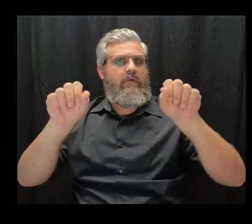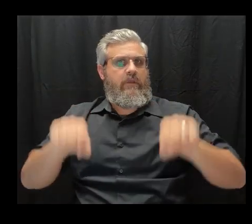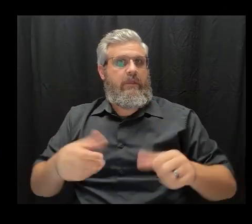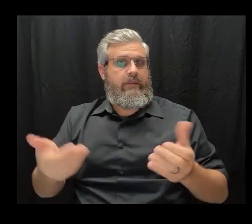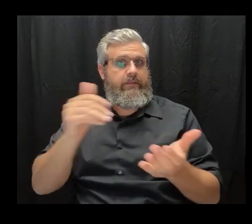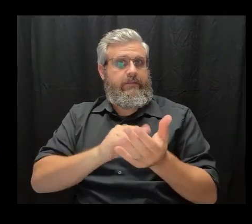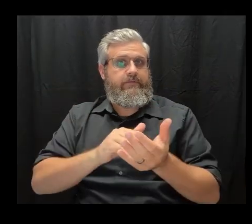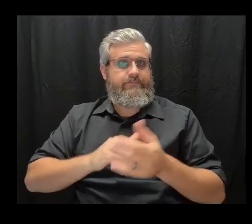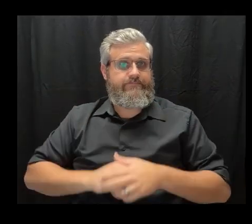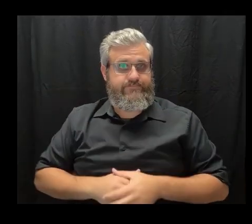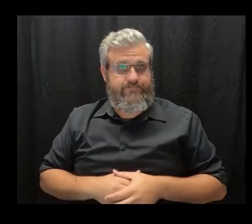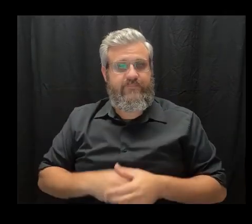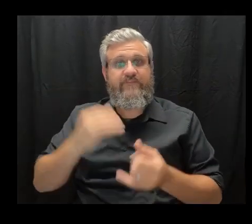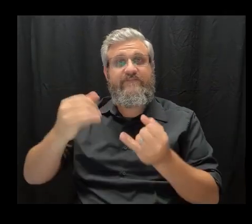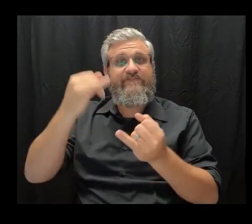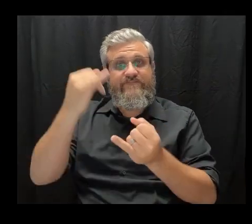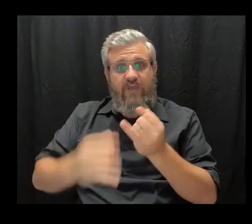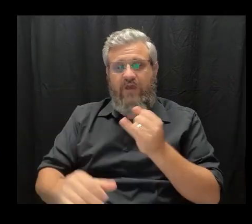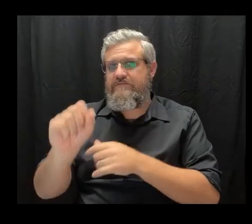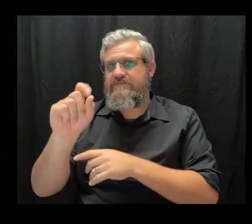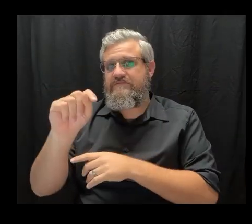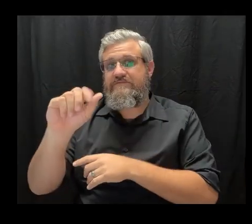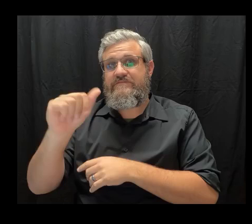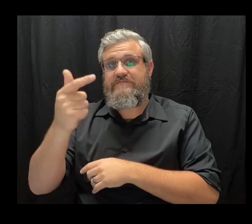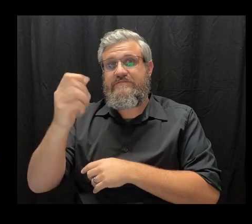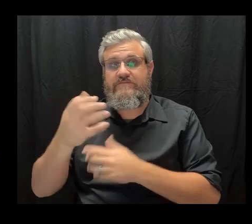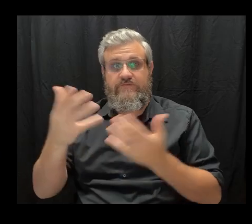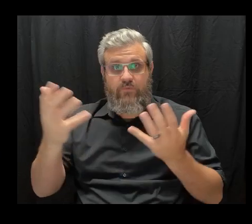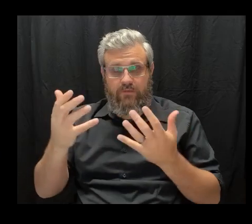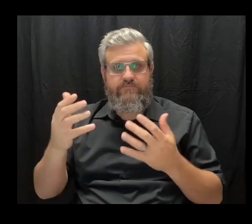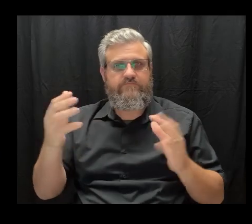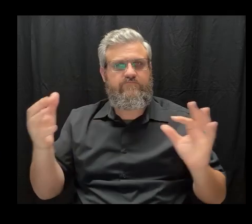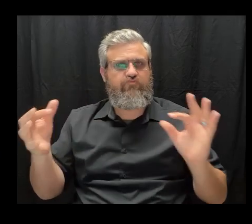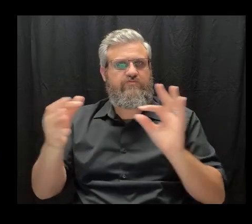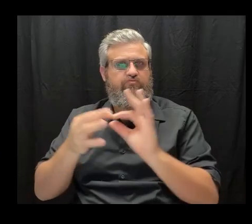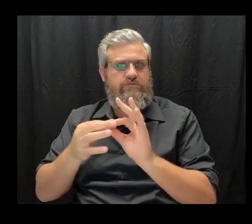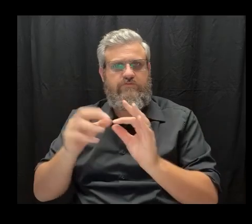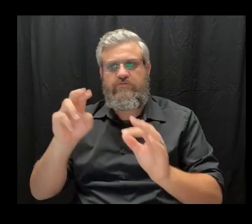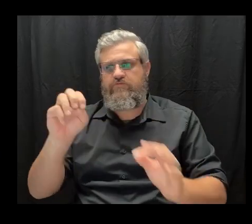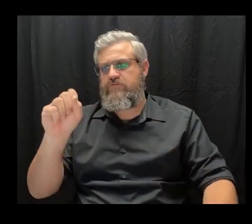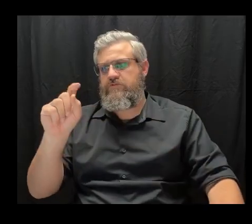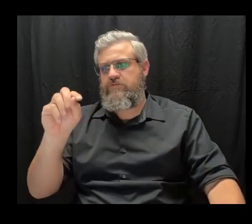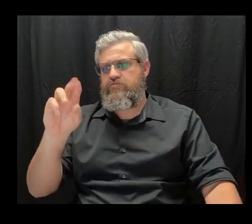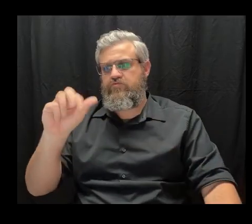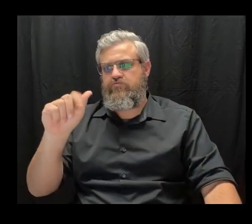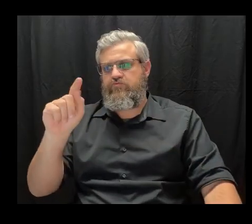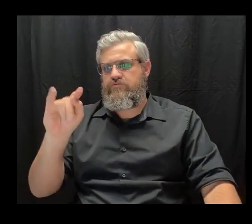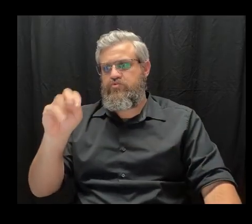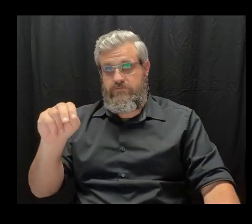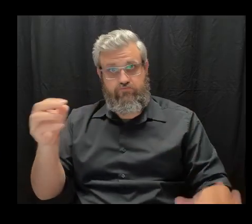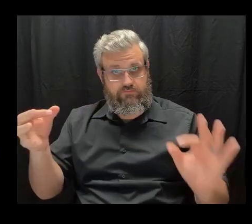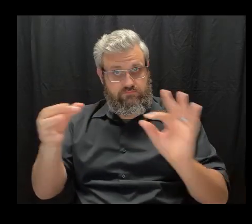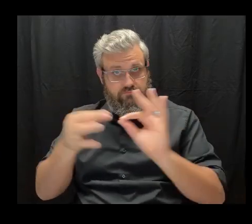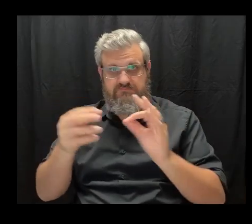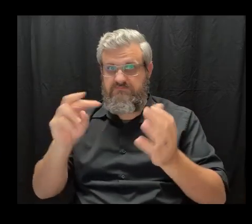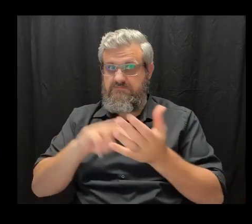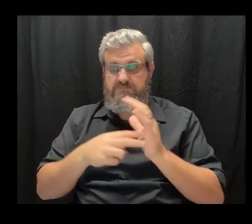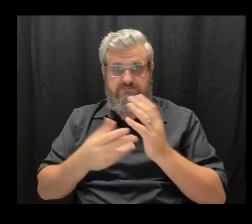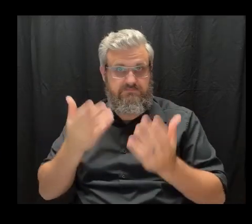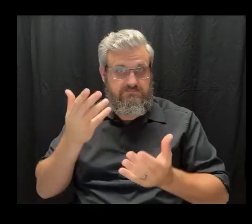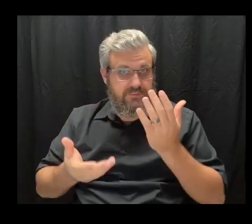The final stage of de-escalation, restoration, now begins. Restoration may include reparations, such as cleaning